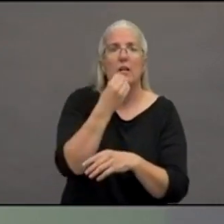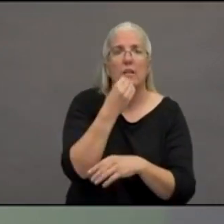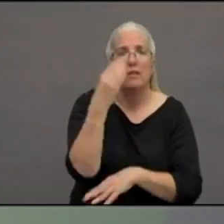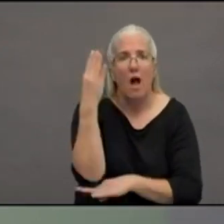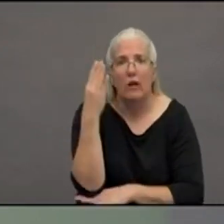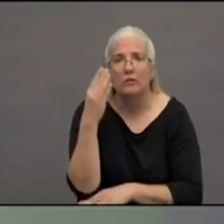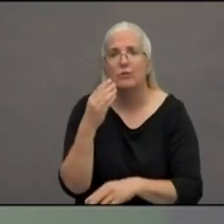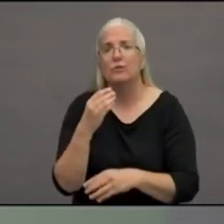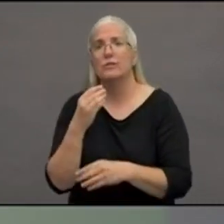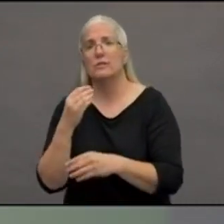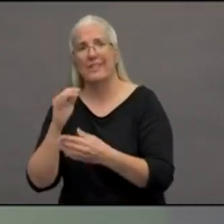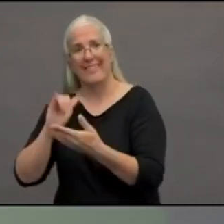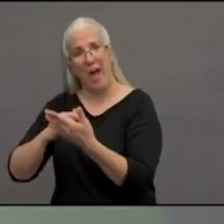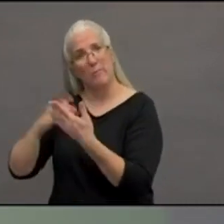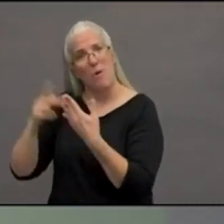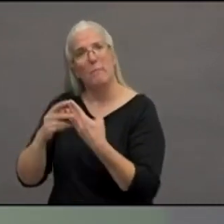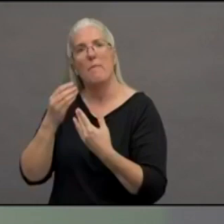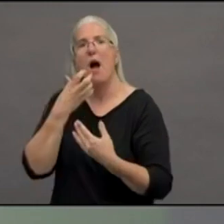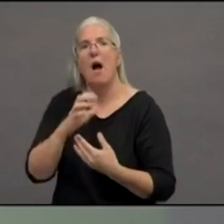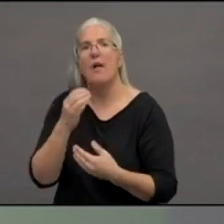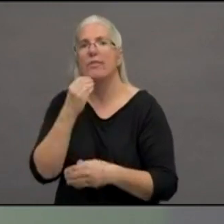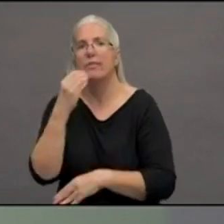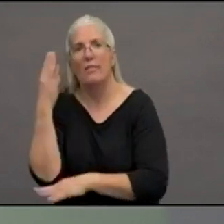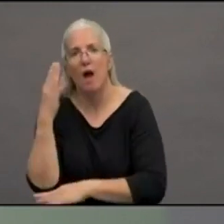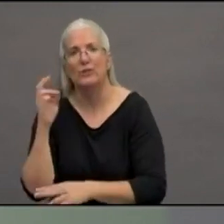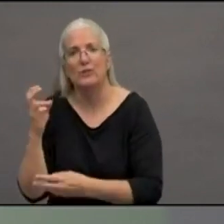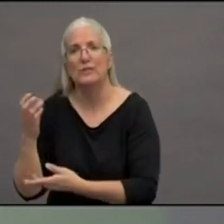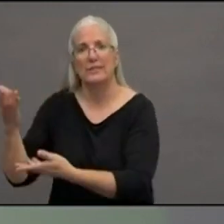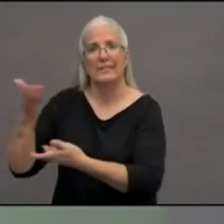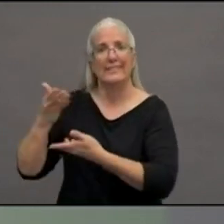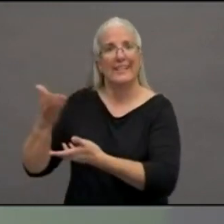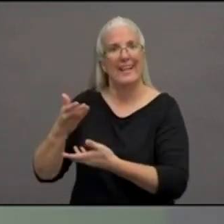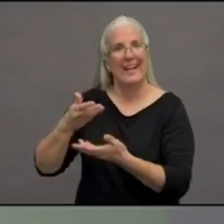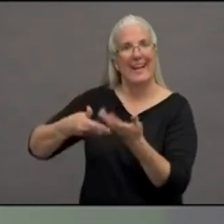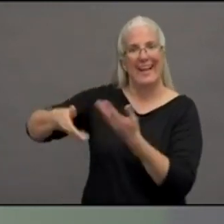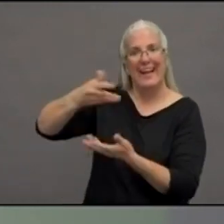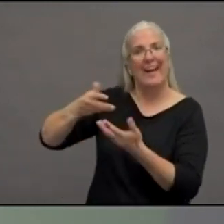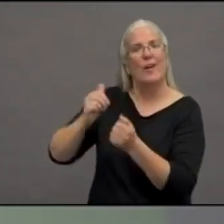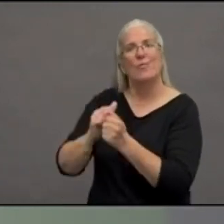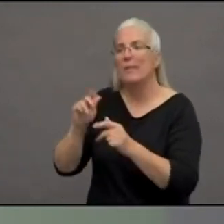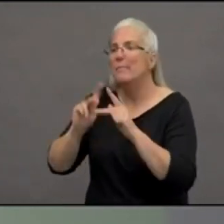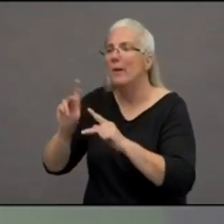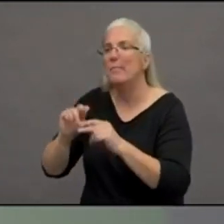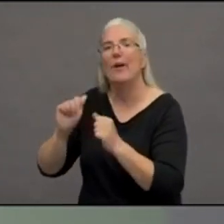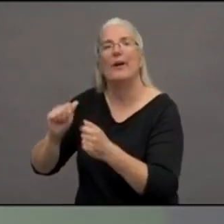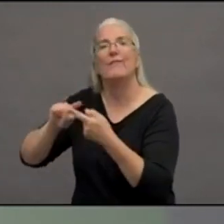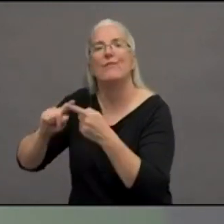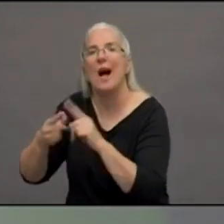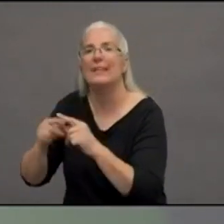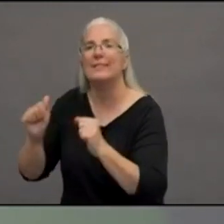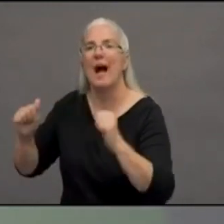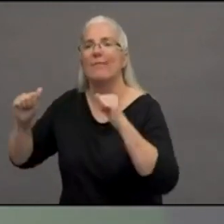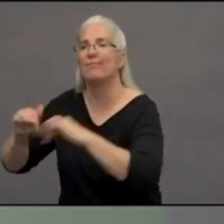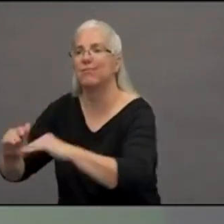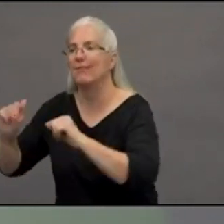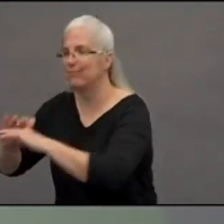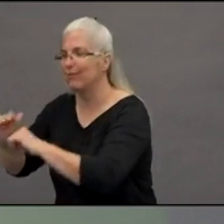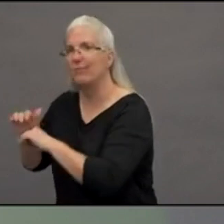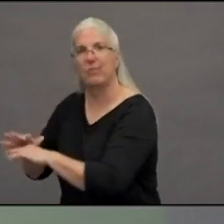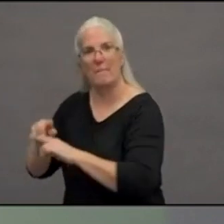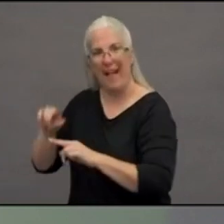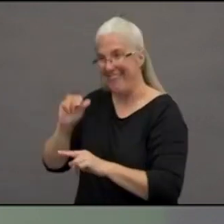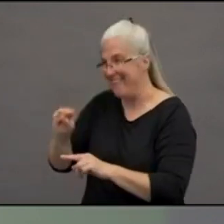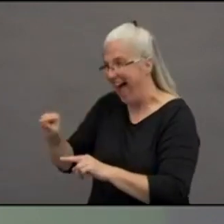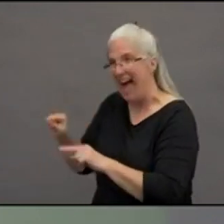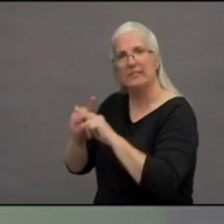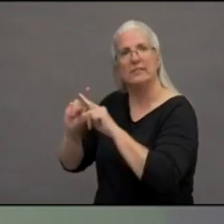Clara. And they would go and socialize with their friends and eat. So all of those programs shut down as well. So now they can go and pick up